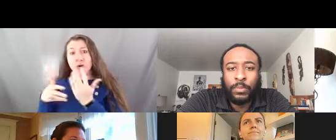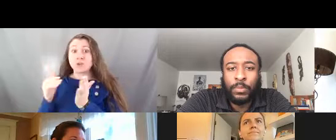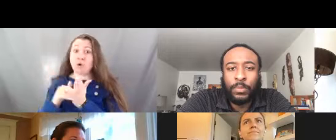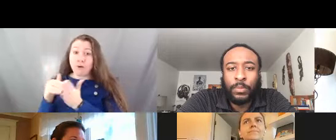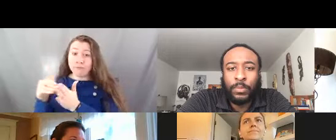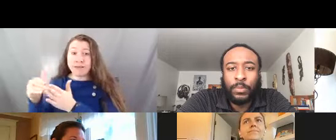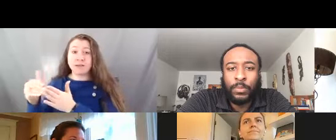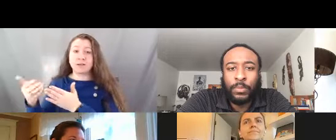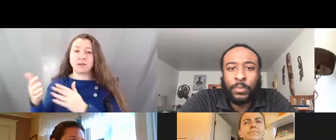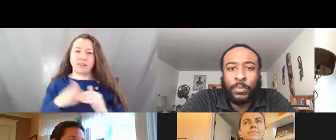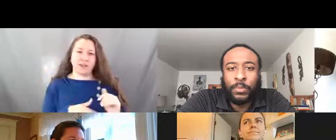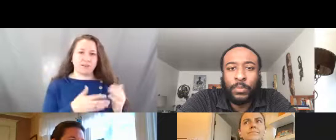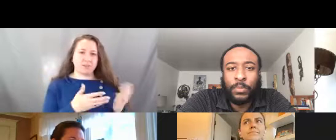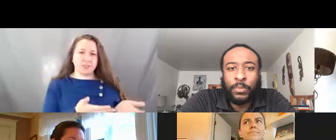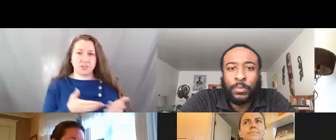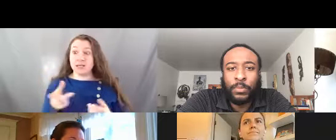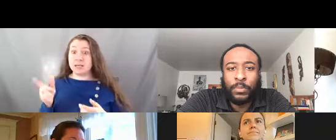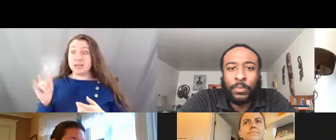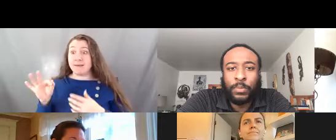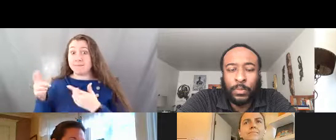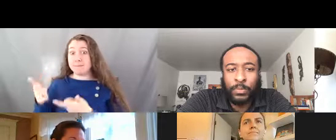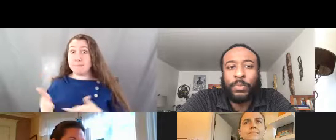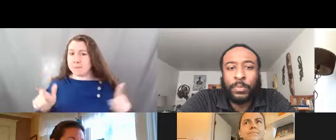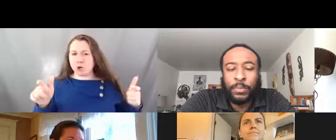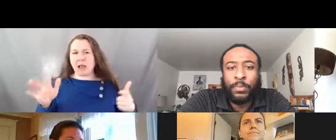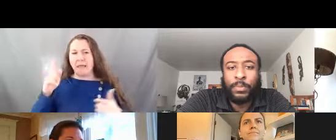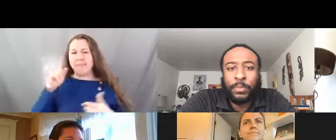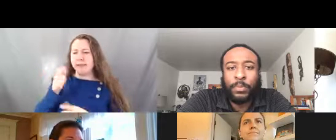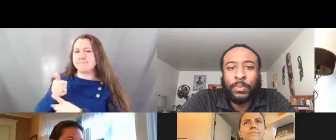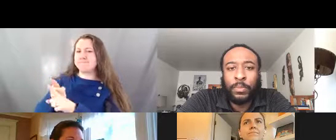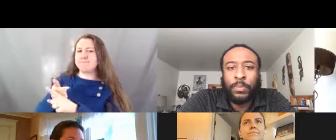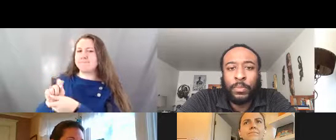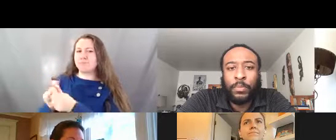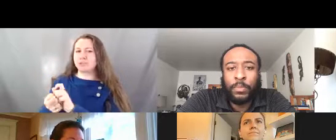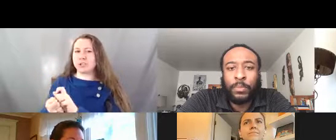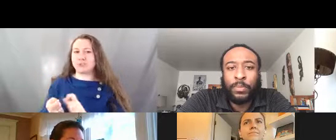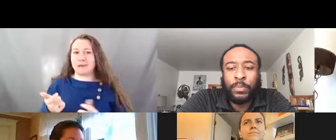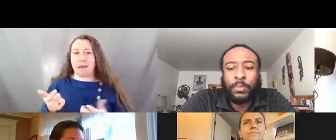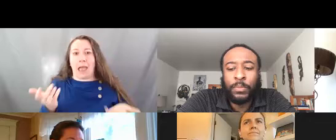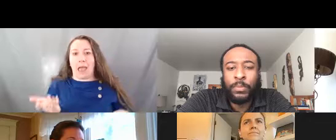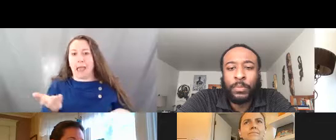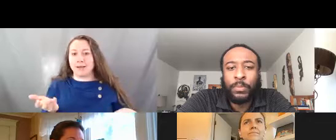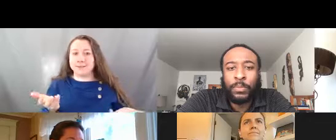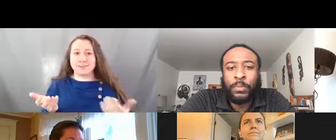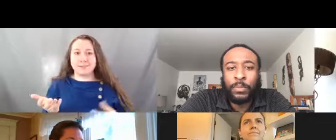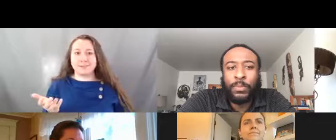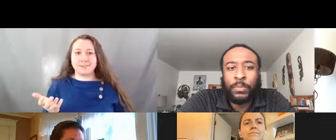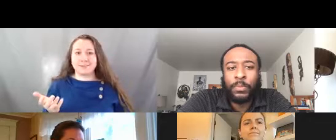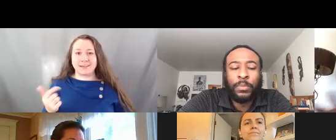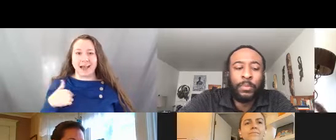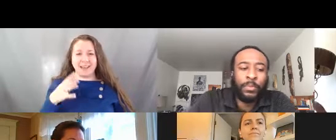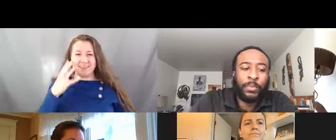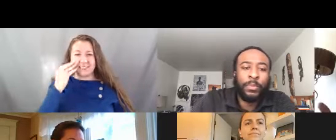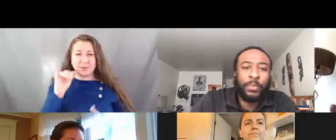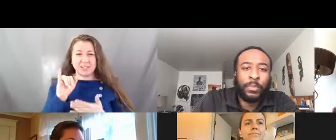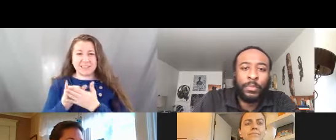usual. But probably if it was a bigger campus, it wouldn't be the same. But again, I can't say that because we've never really gone through that phase where it was a